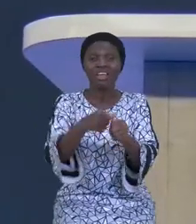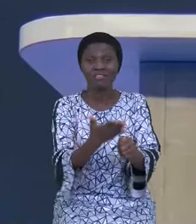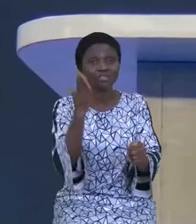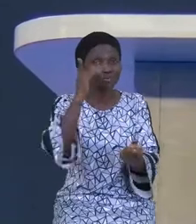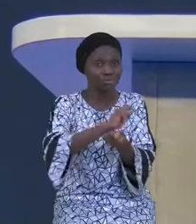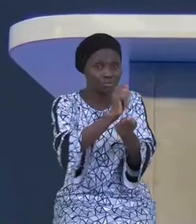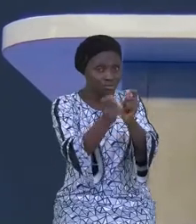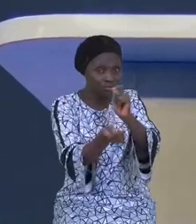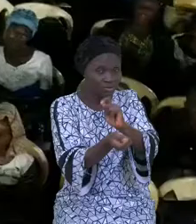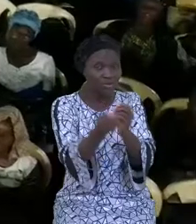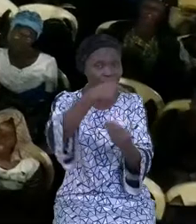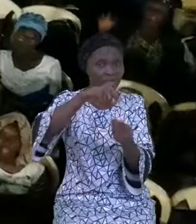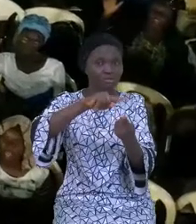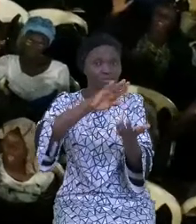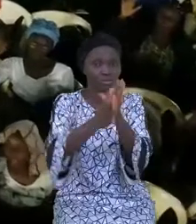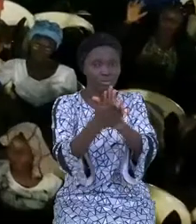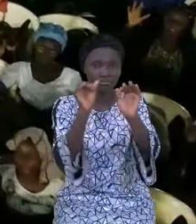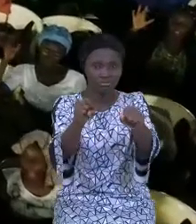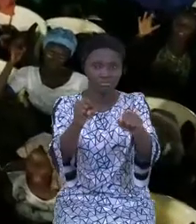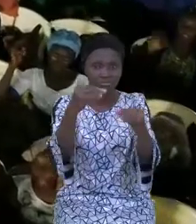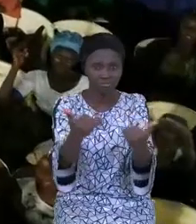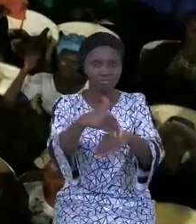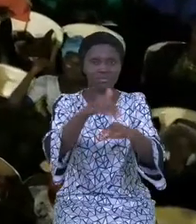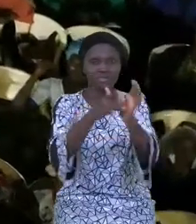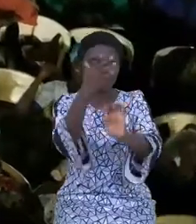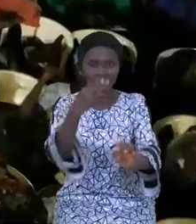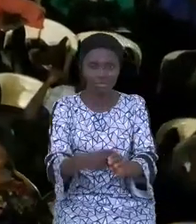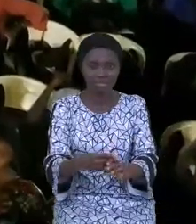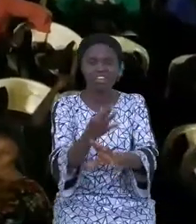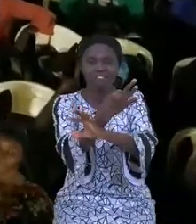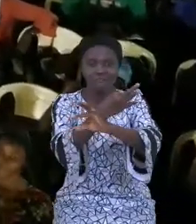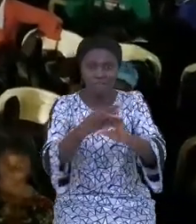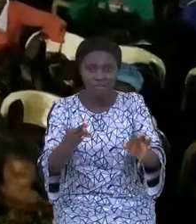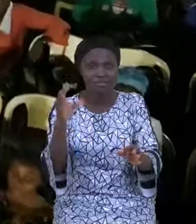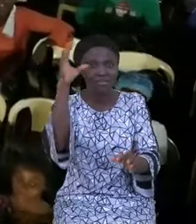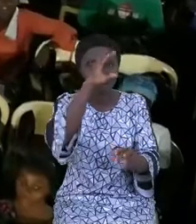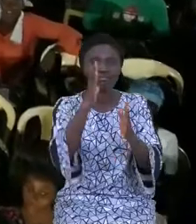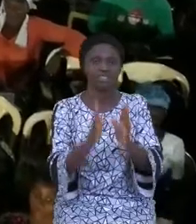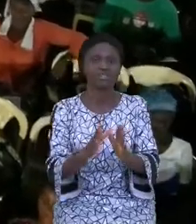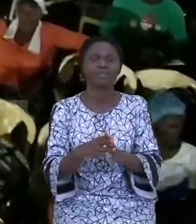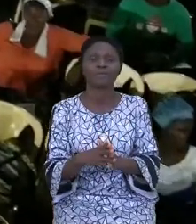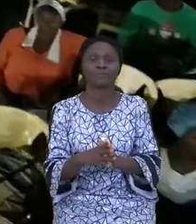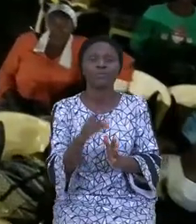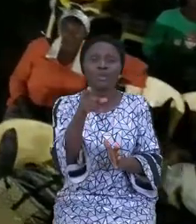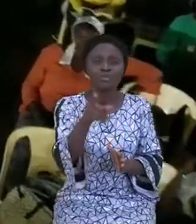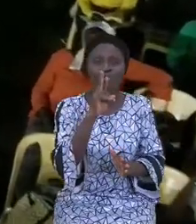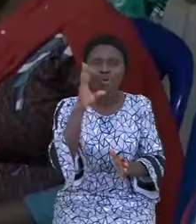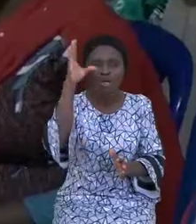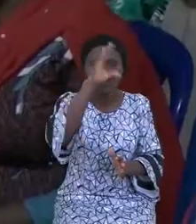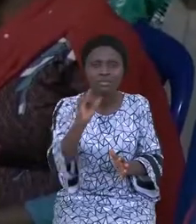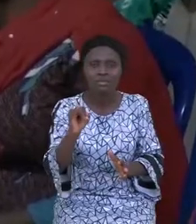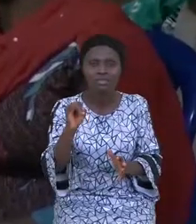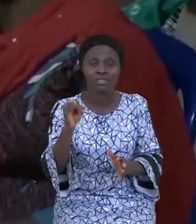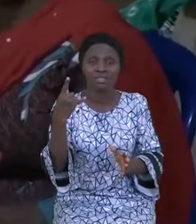possible tonight in Jesus' name. Freedom seekers. You're seeking the freedom of